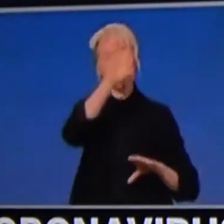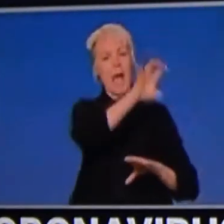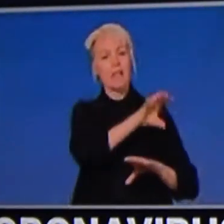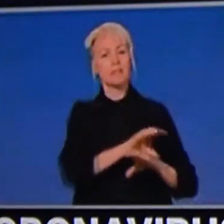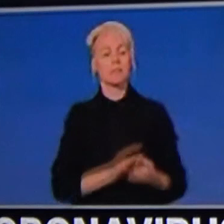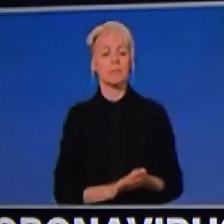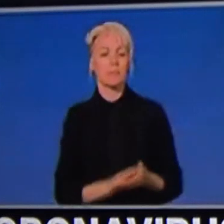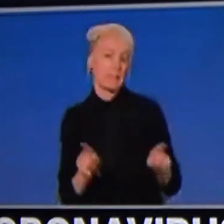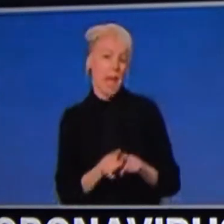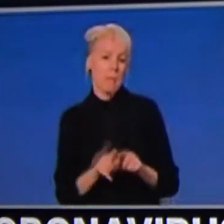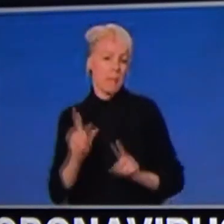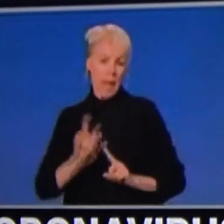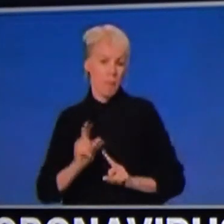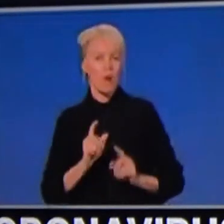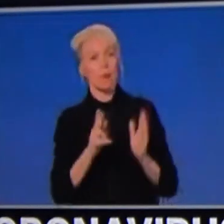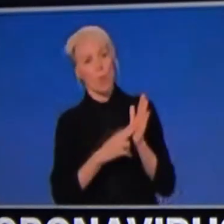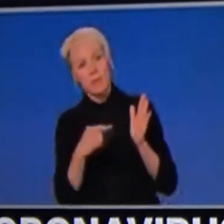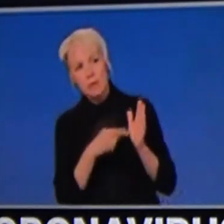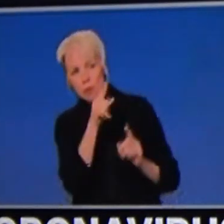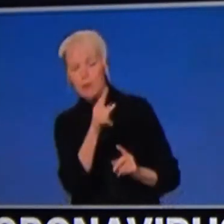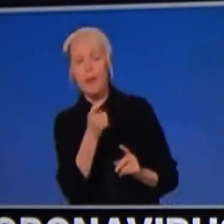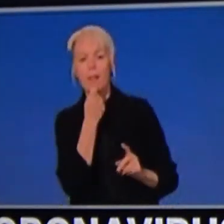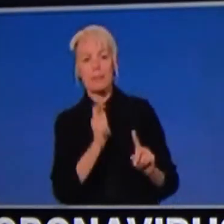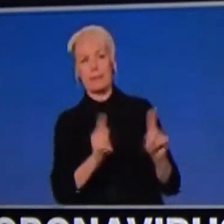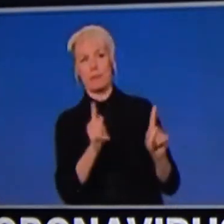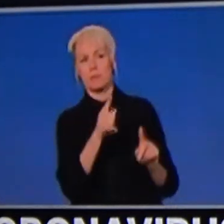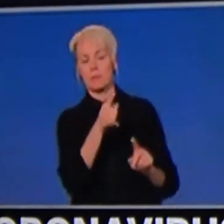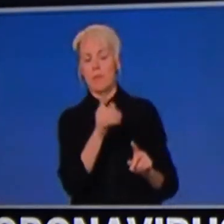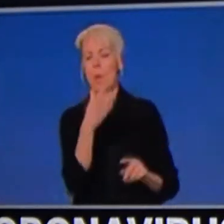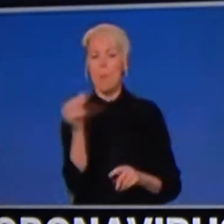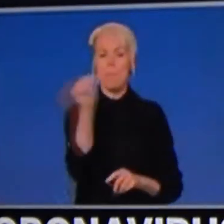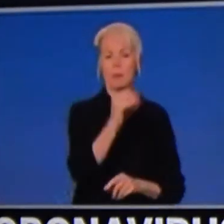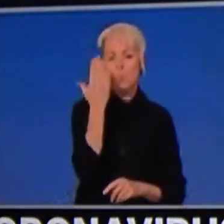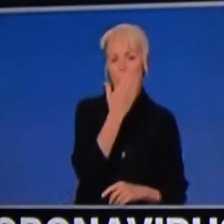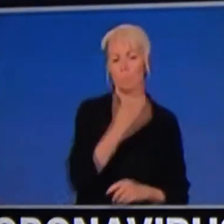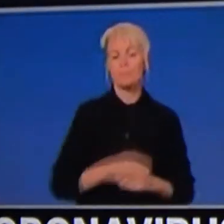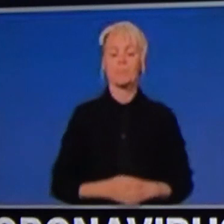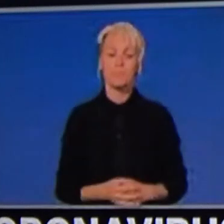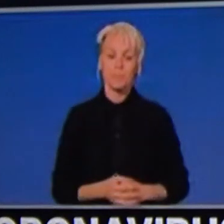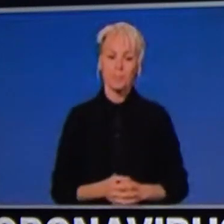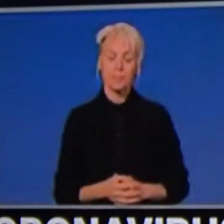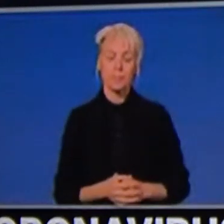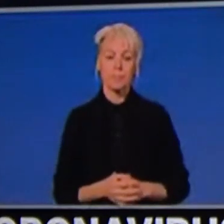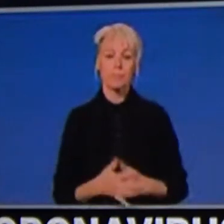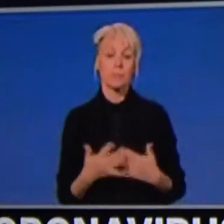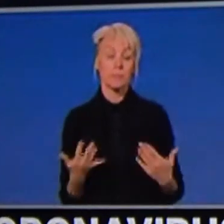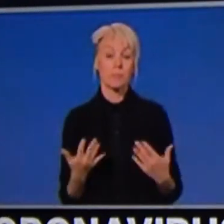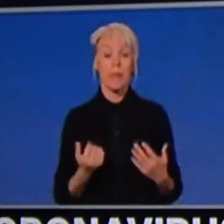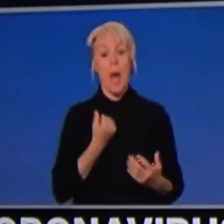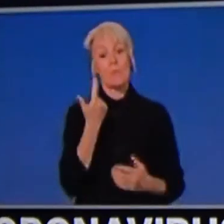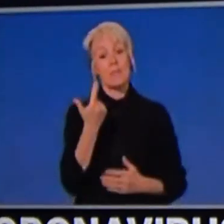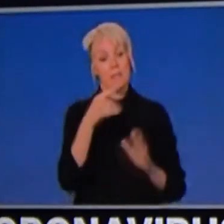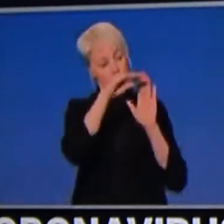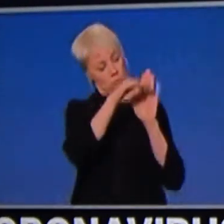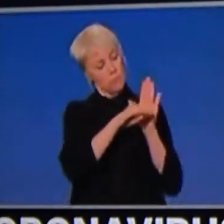same. As I said, Northern Territory's already made its decision for when they go back. But the principles that we've set out today, I